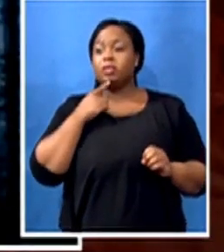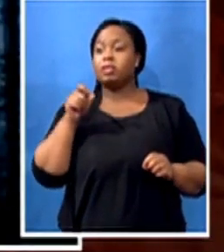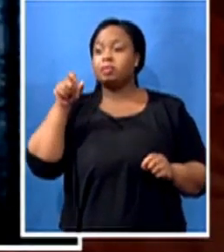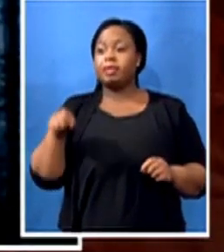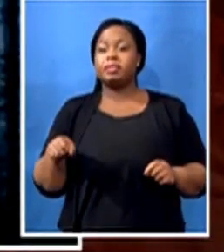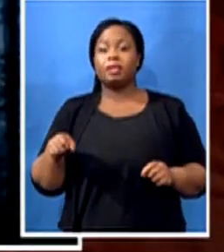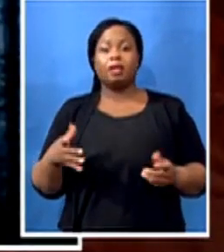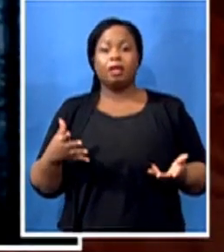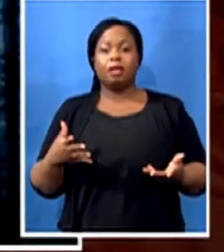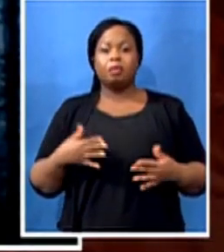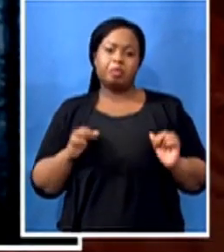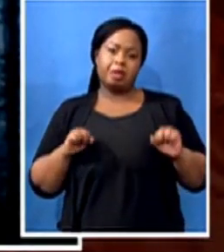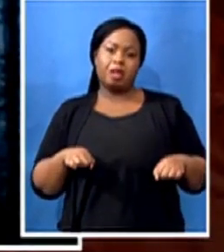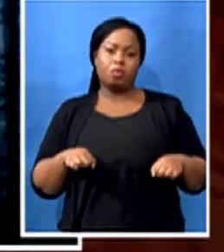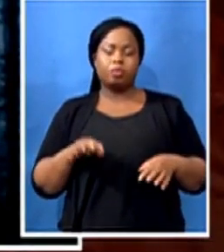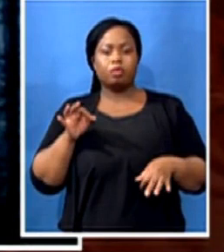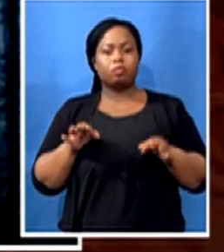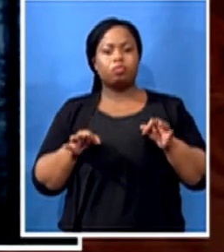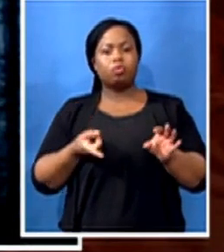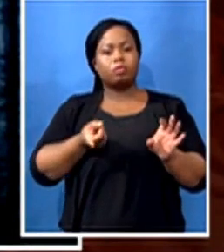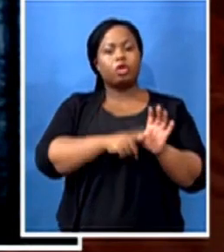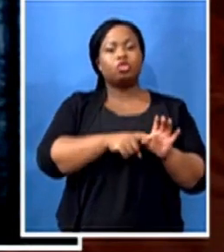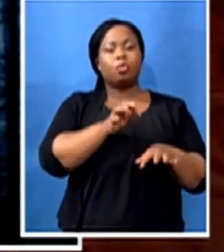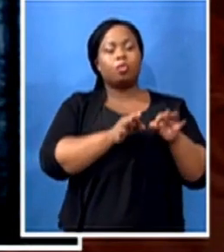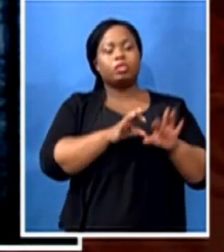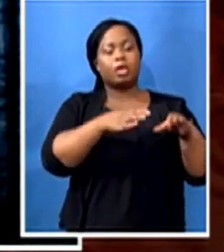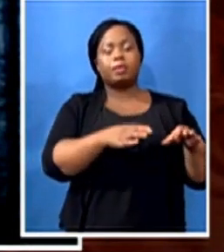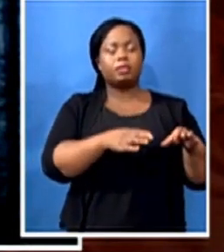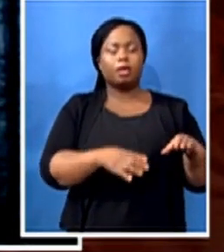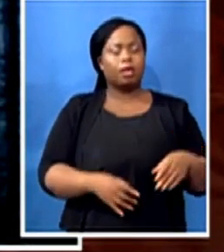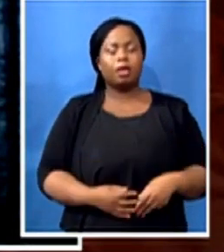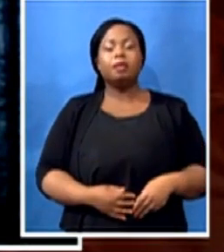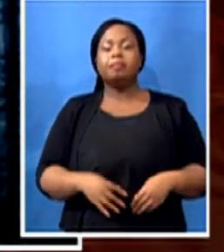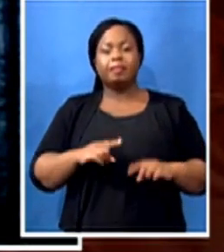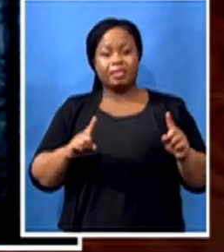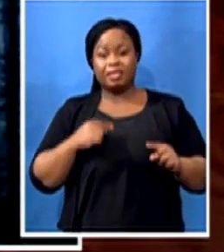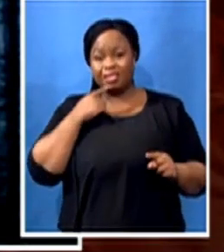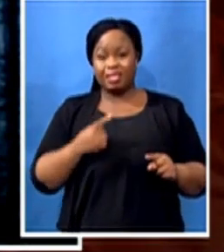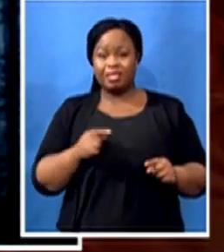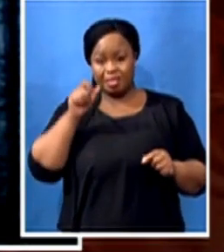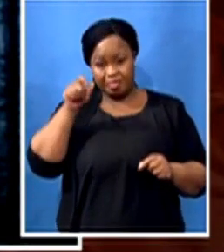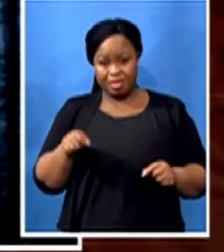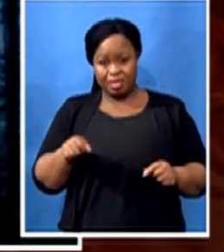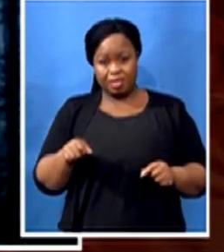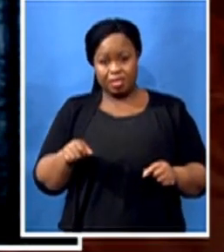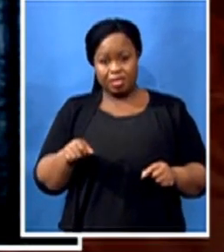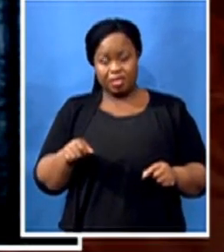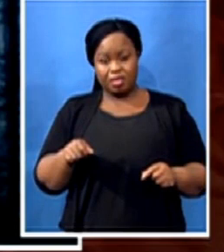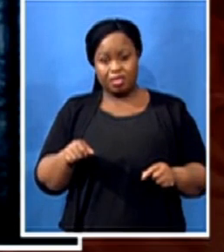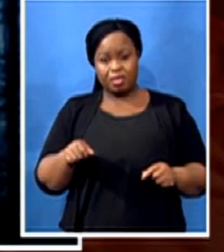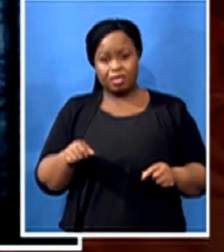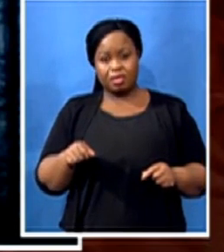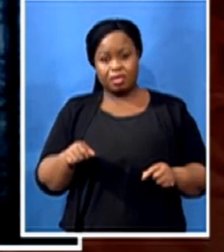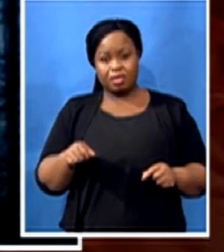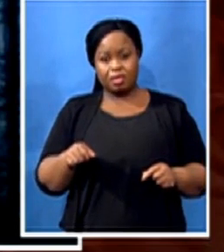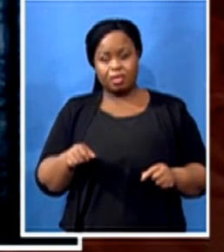party. The only thing that the Constitution says is that that person must be a member of Parliament or be elected as